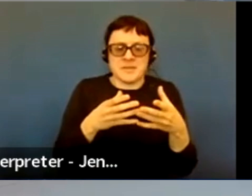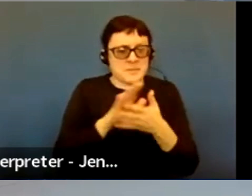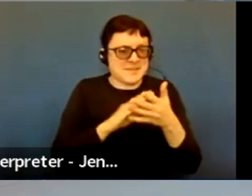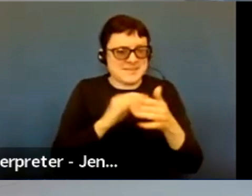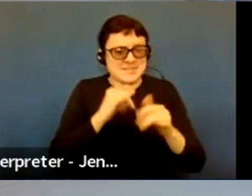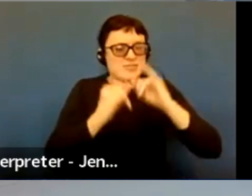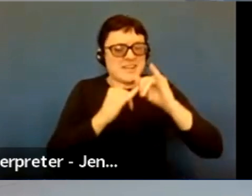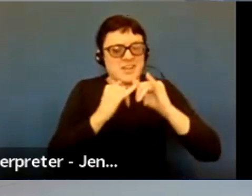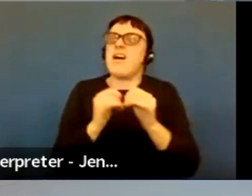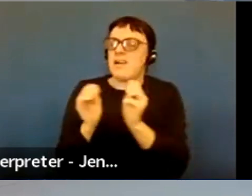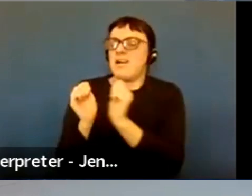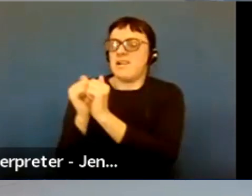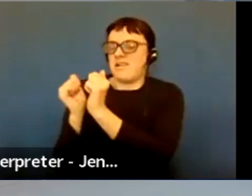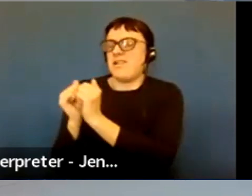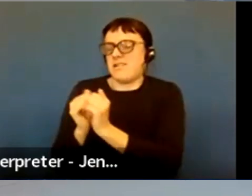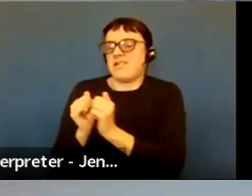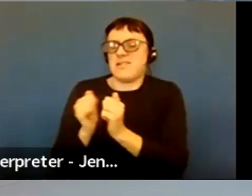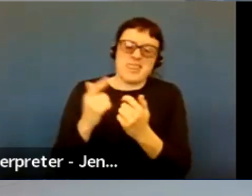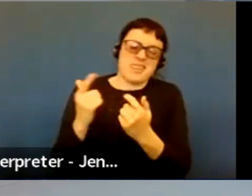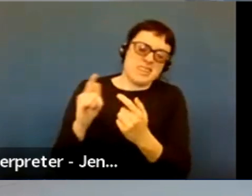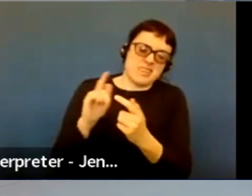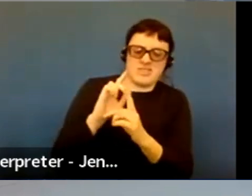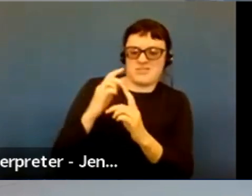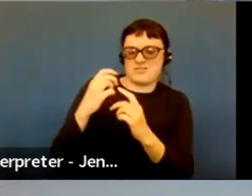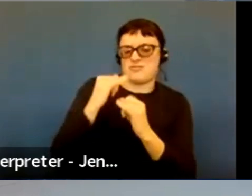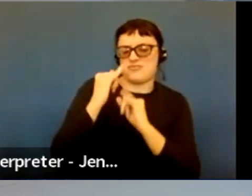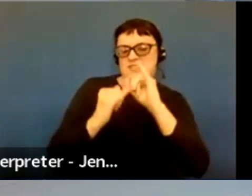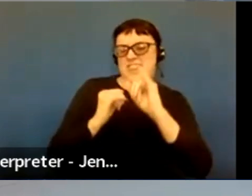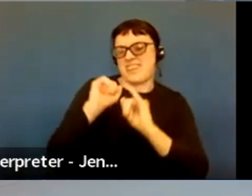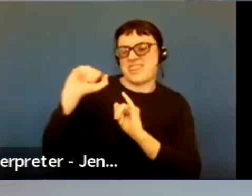is validated in their background and in